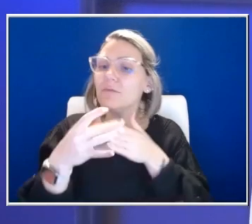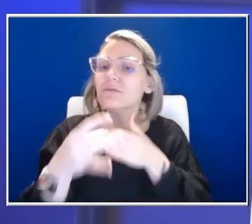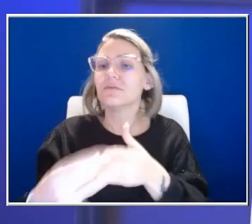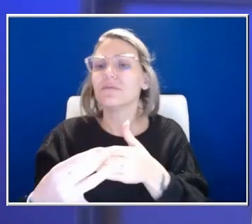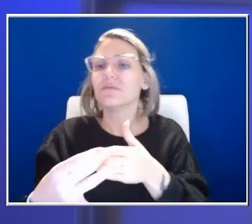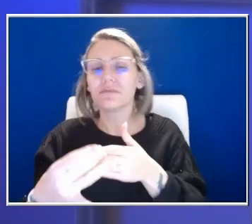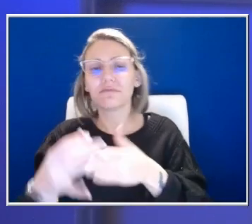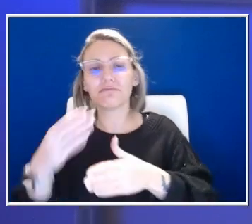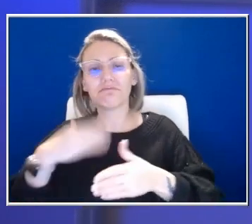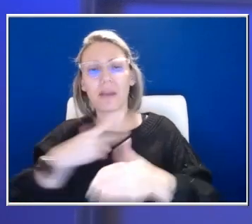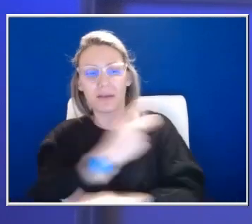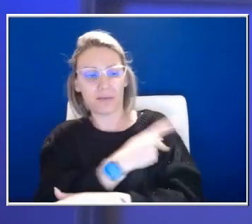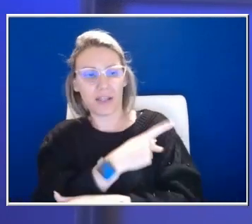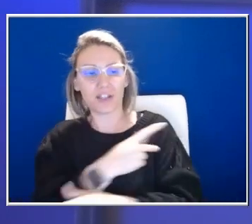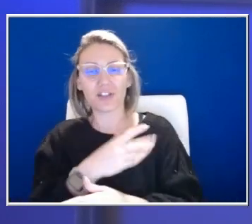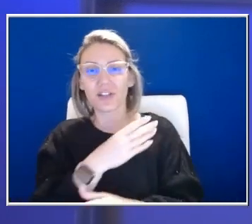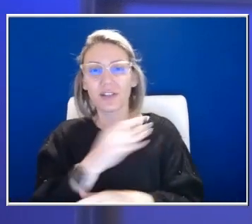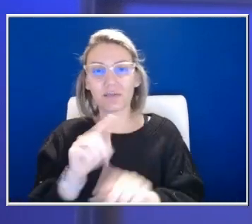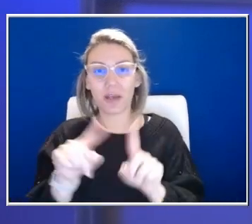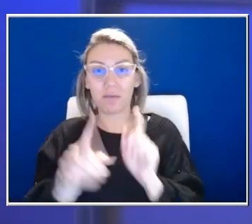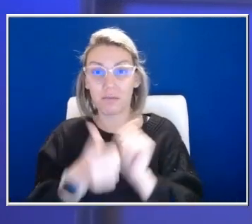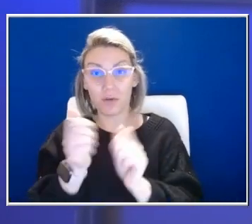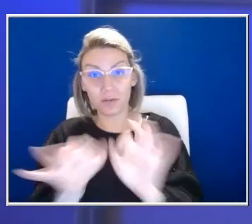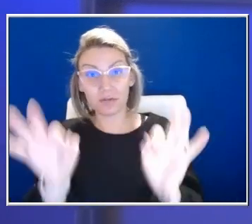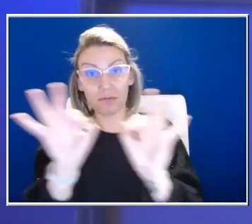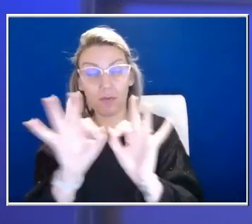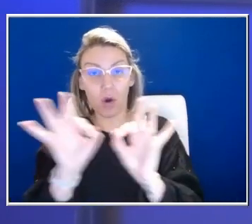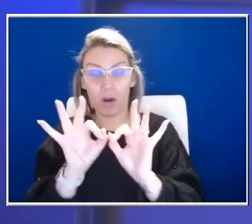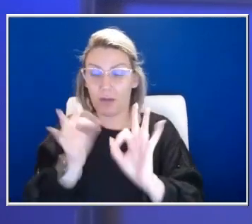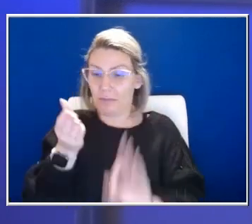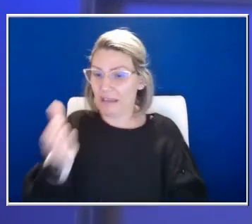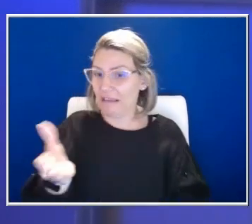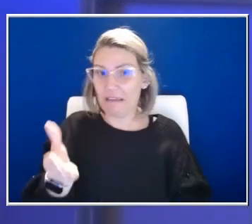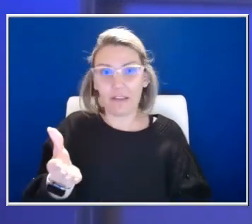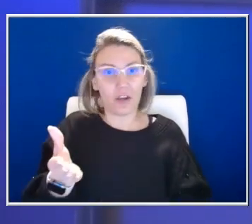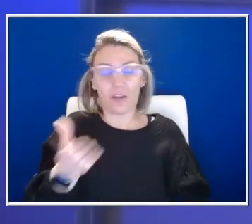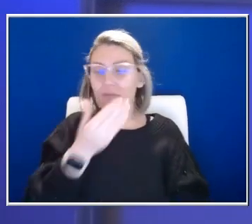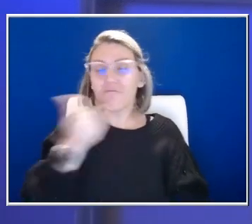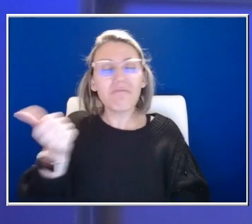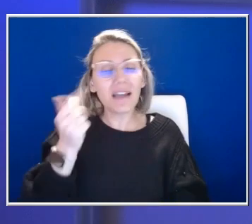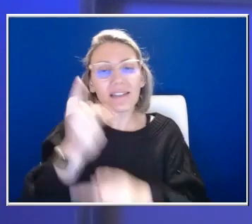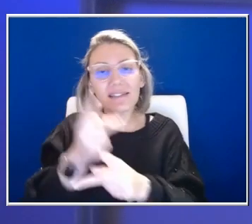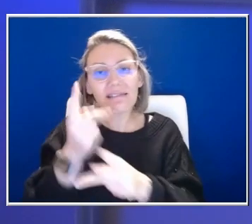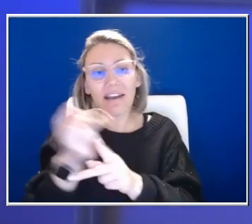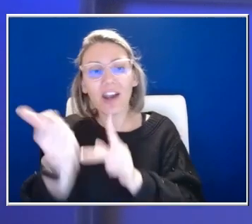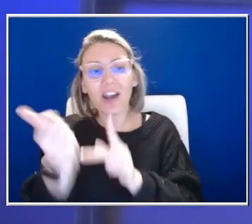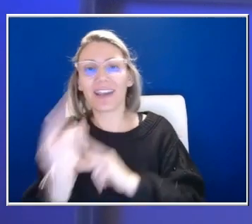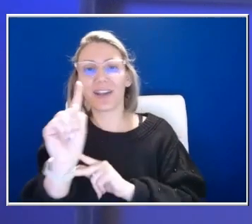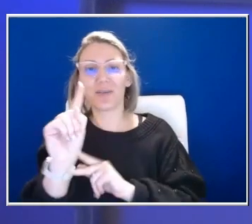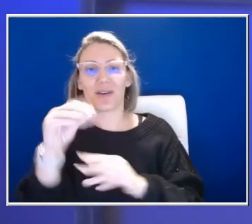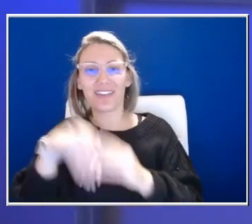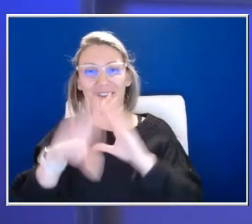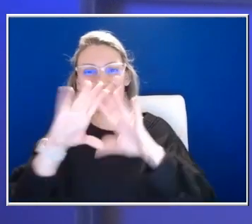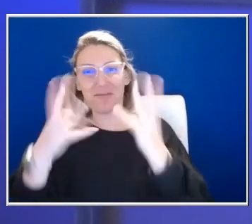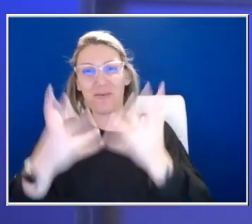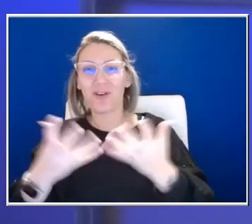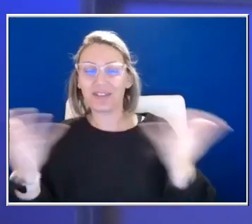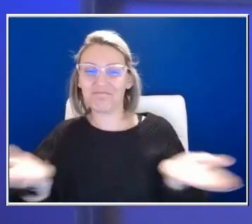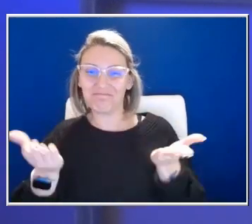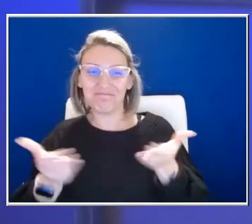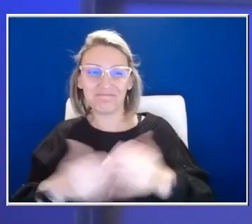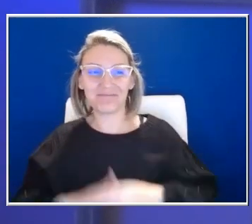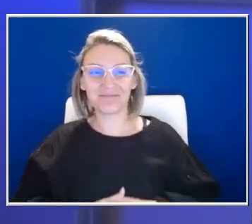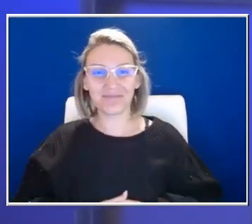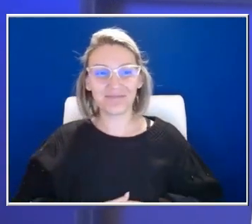is being at the forefront all the time so that they are getting the very best care that they could get anywhere in this world. And